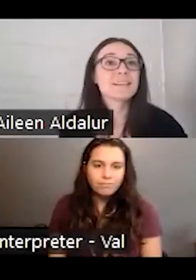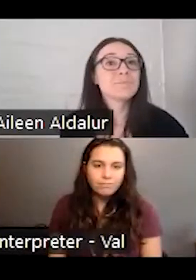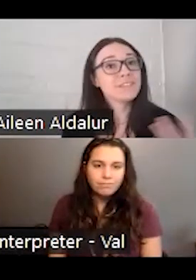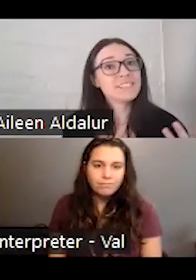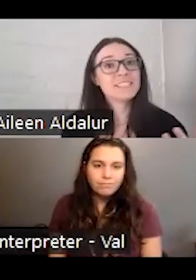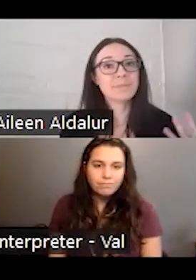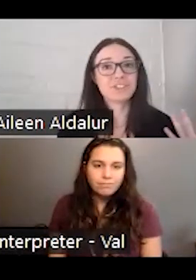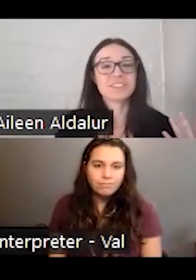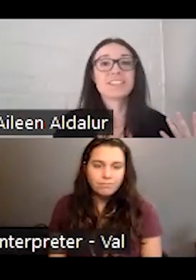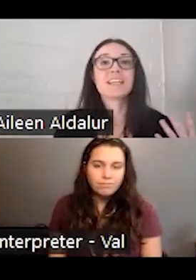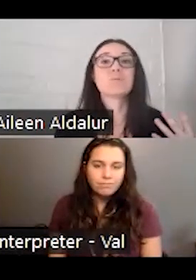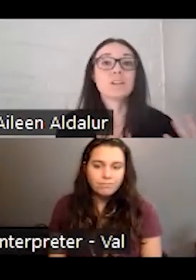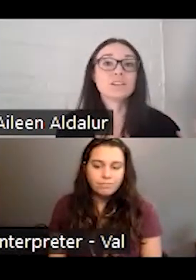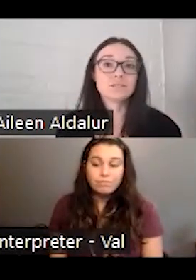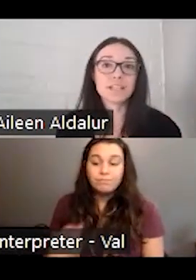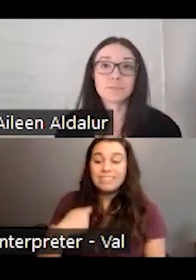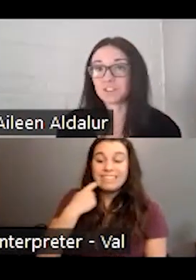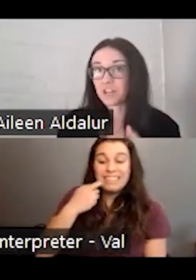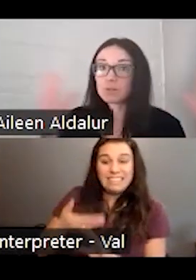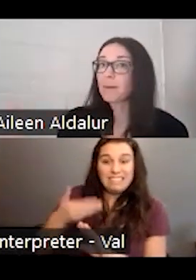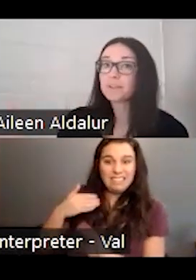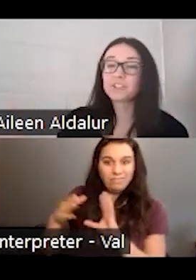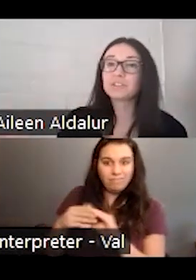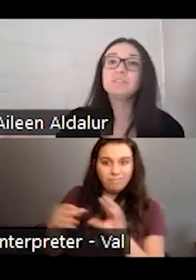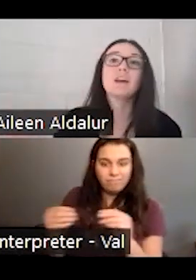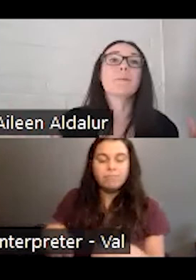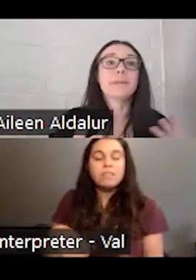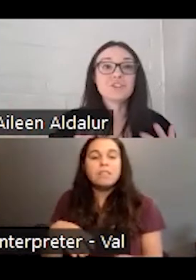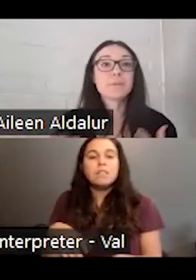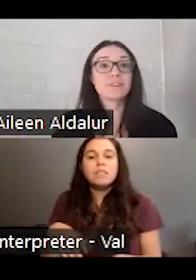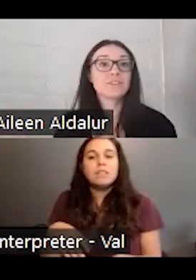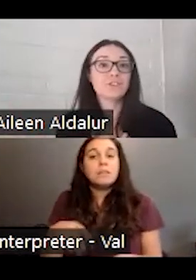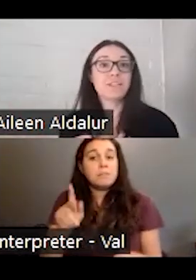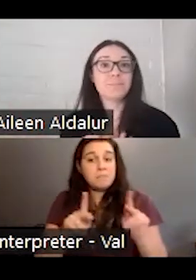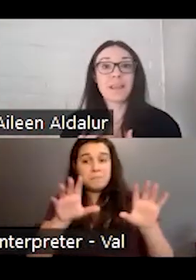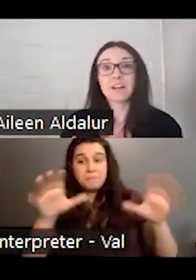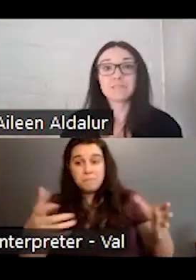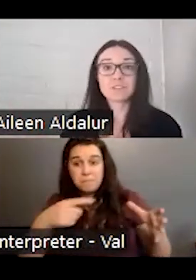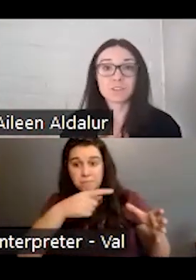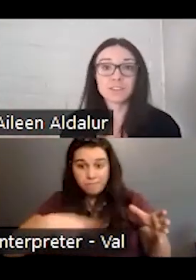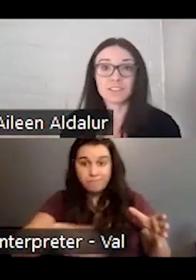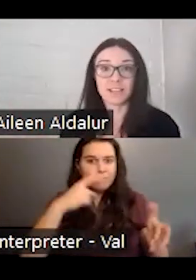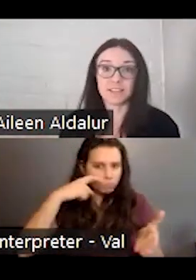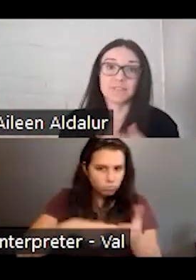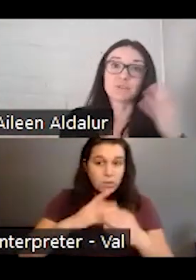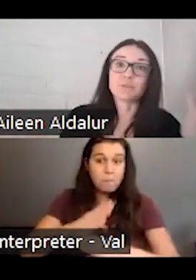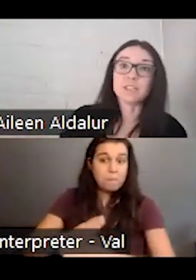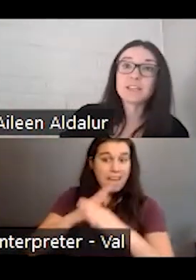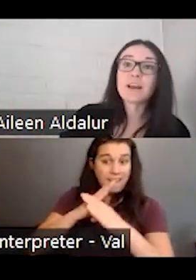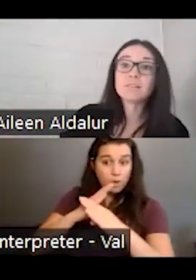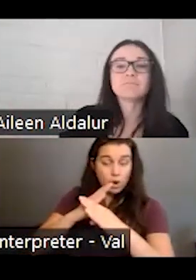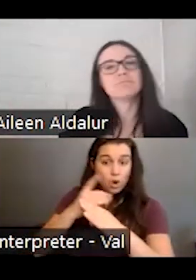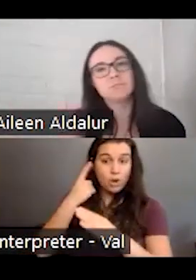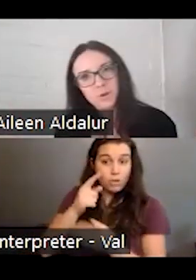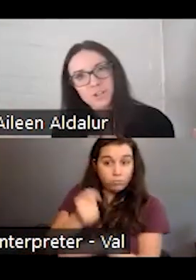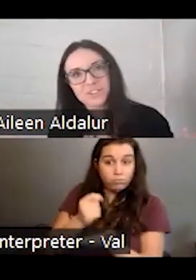So, as I previously mentioned, it is well known that among the general population, a major barrier to treating behavioral health disorders is that the individuals who